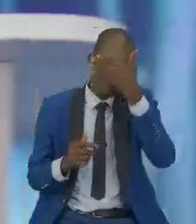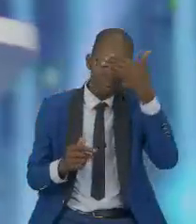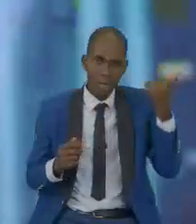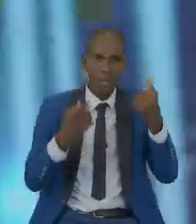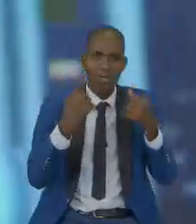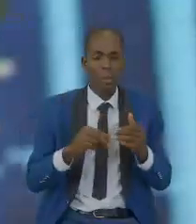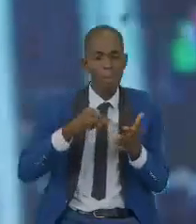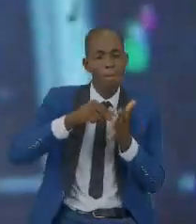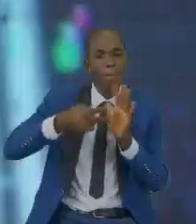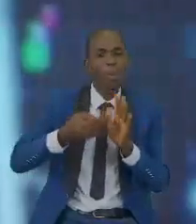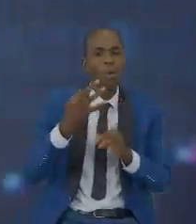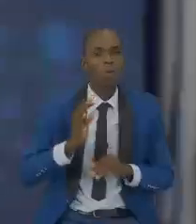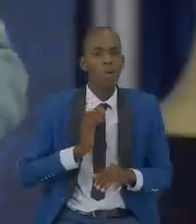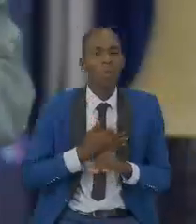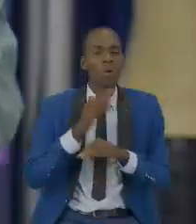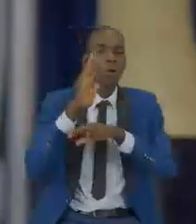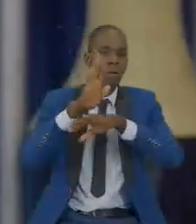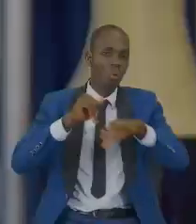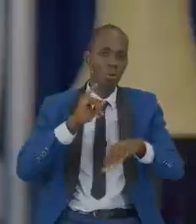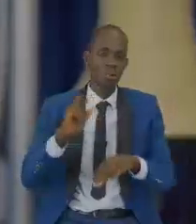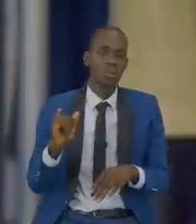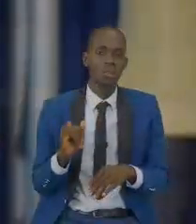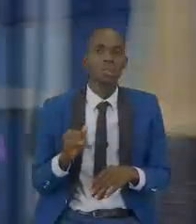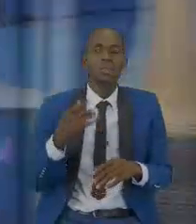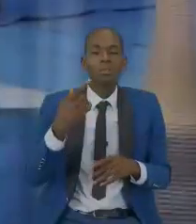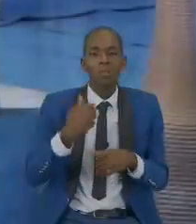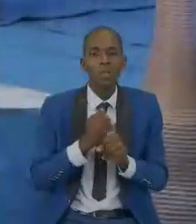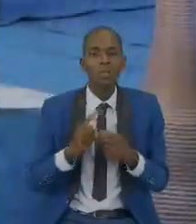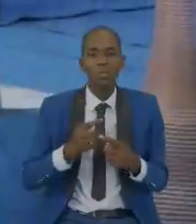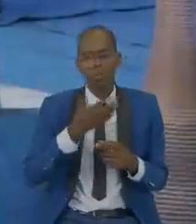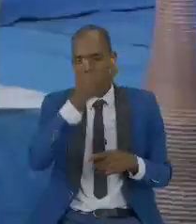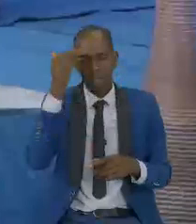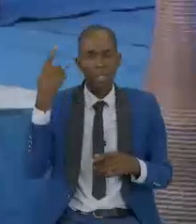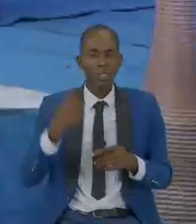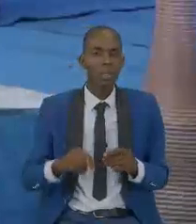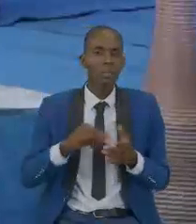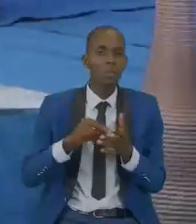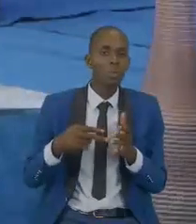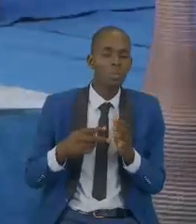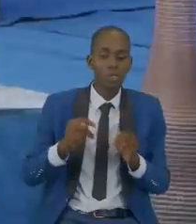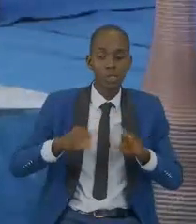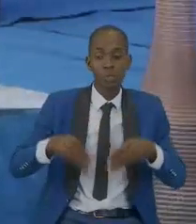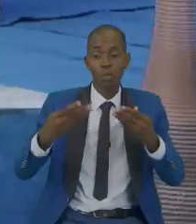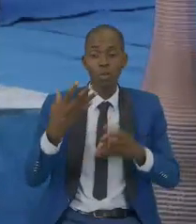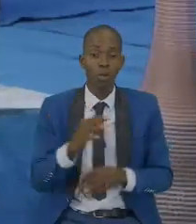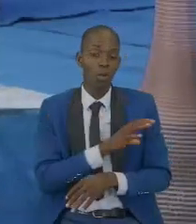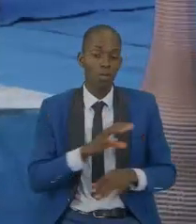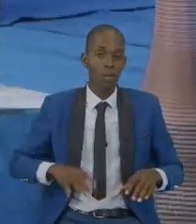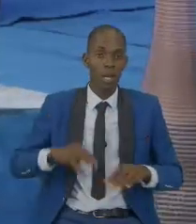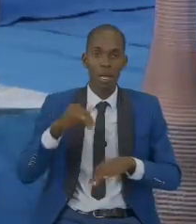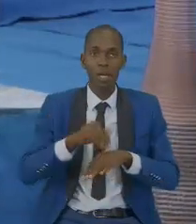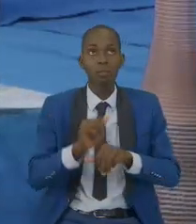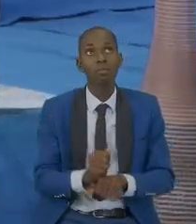our calling, makes us to forget the provision of Christ from Calvary. But when